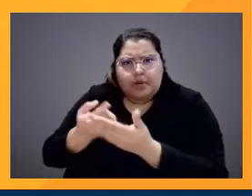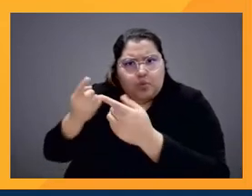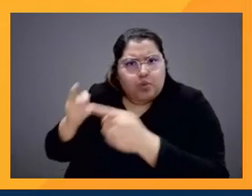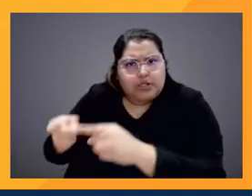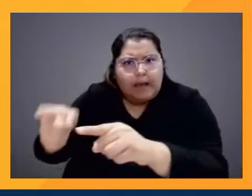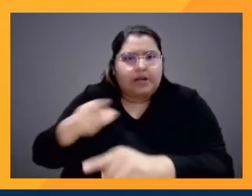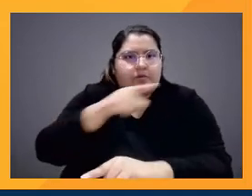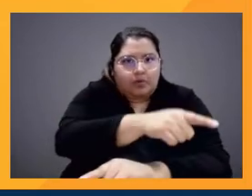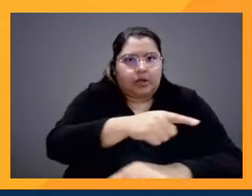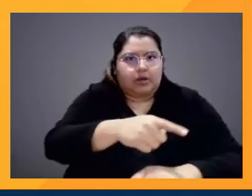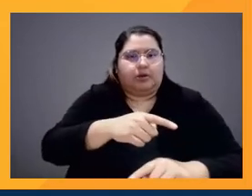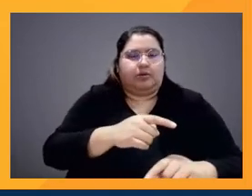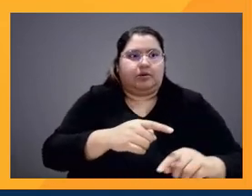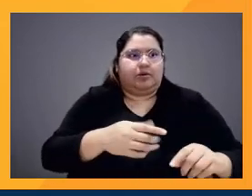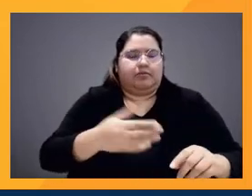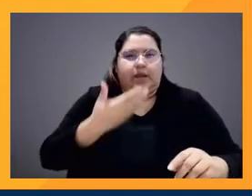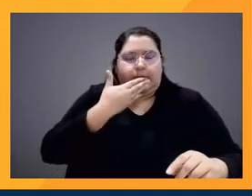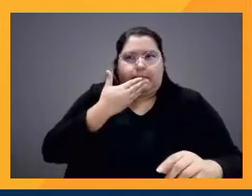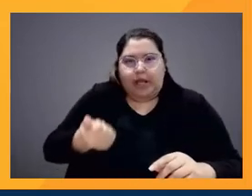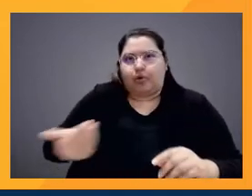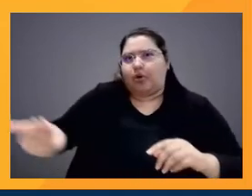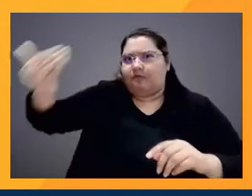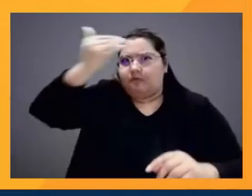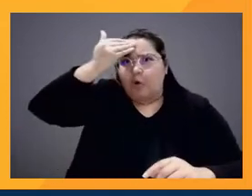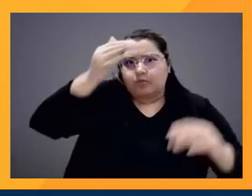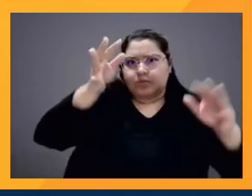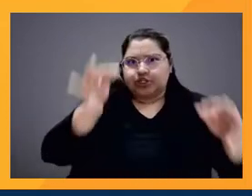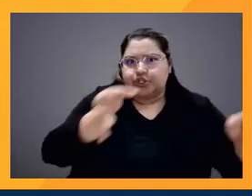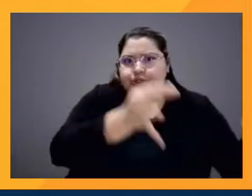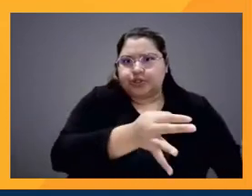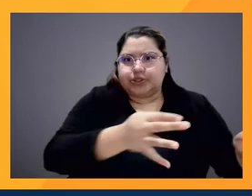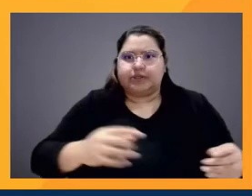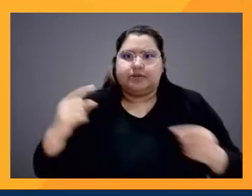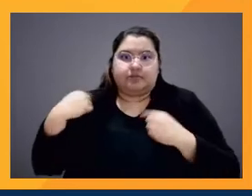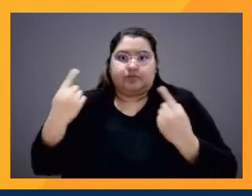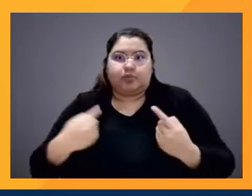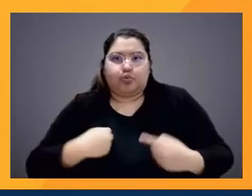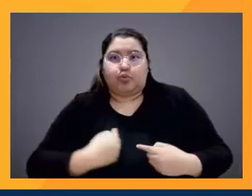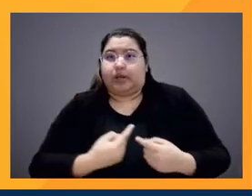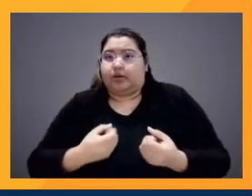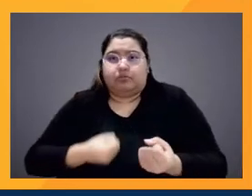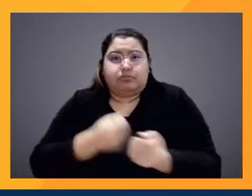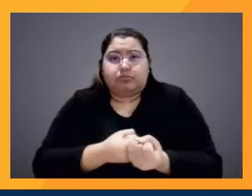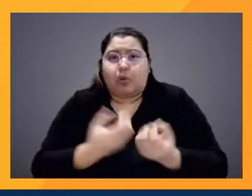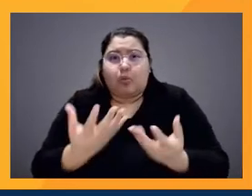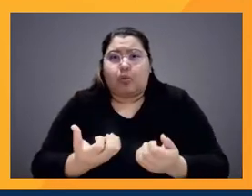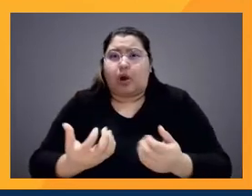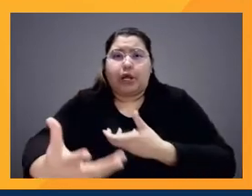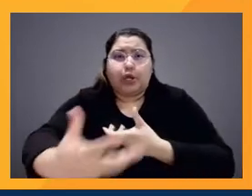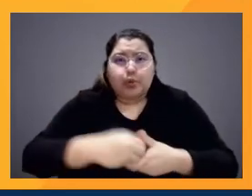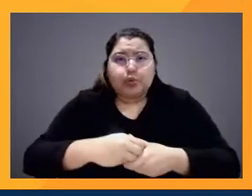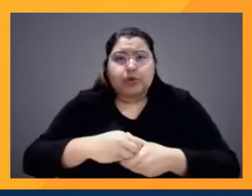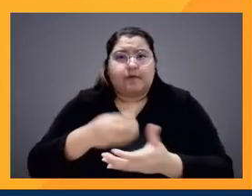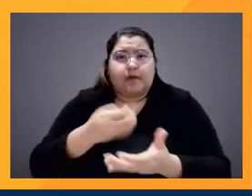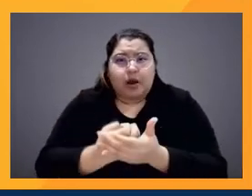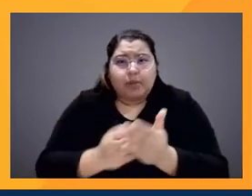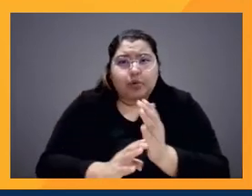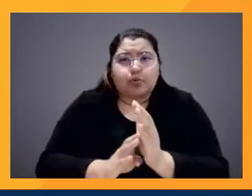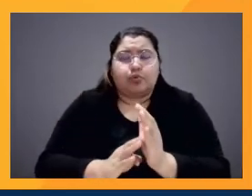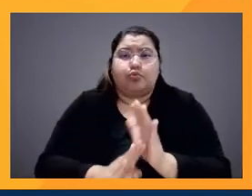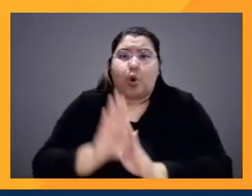today at CHCI to talk a little bit about what we're doing to empower folks, especially through this pandemic, which has placed such